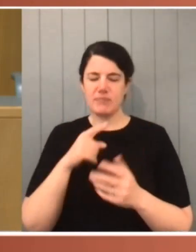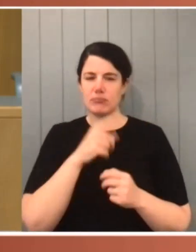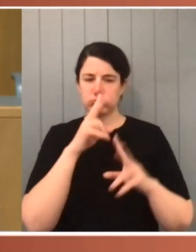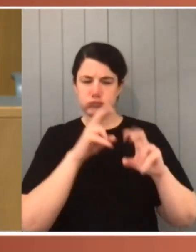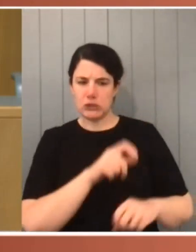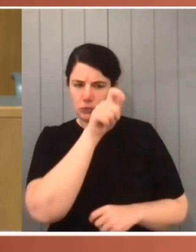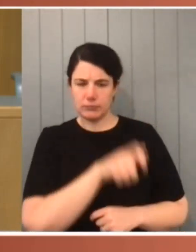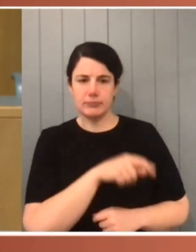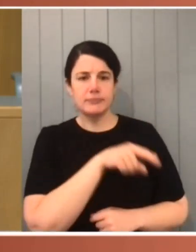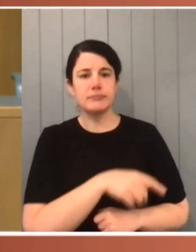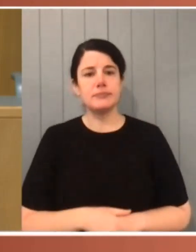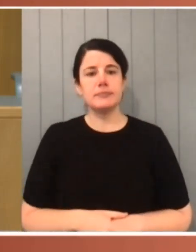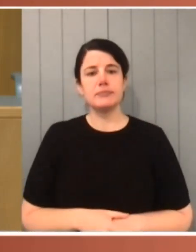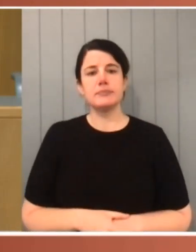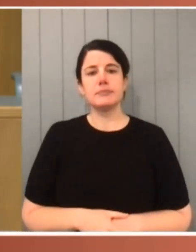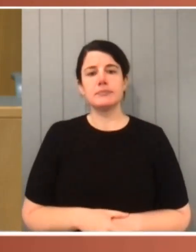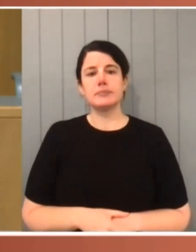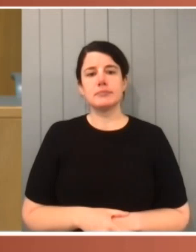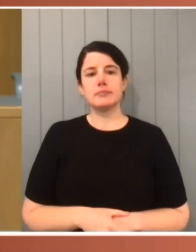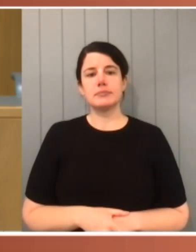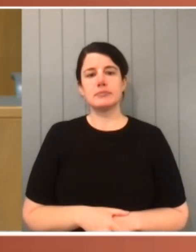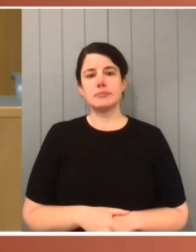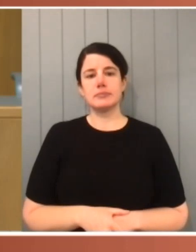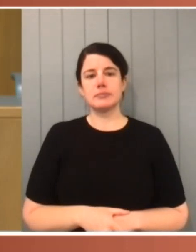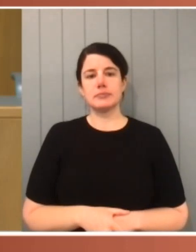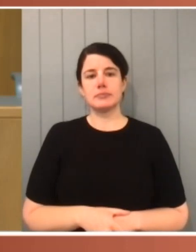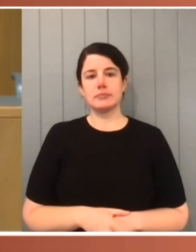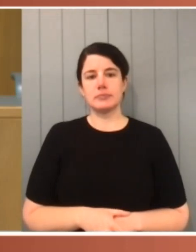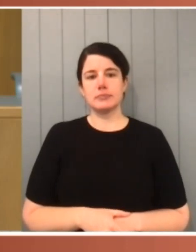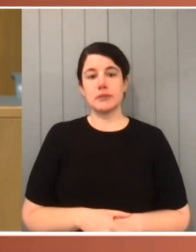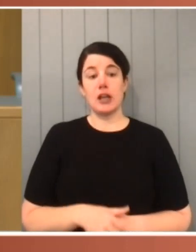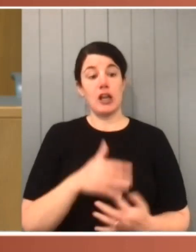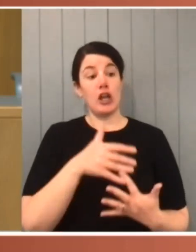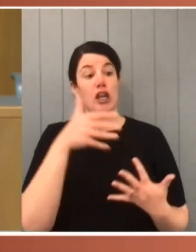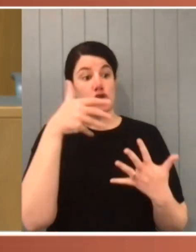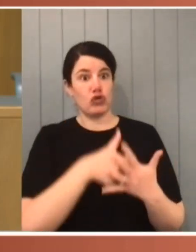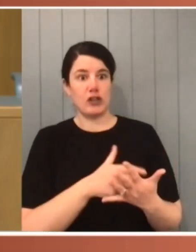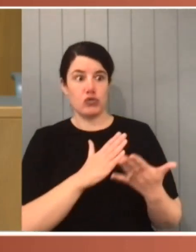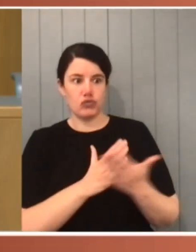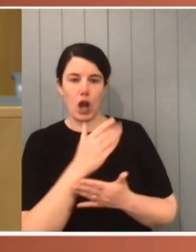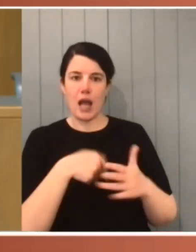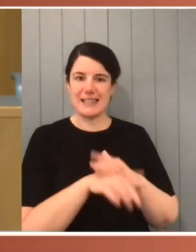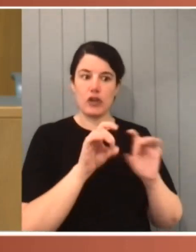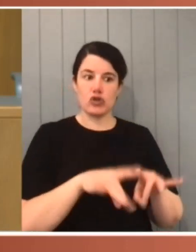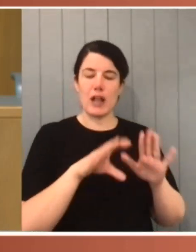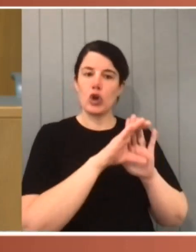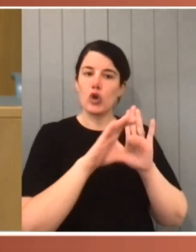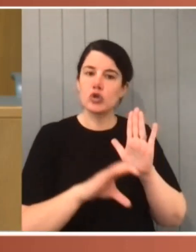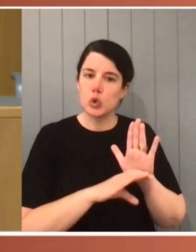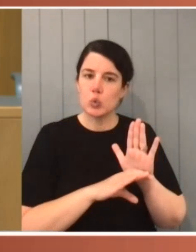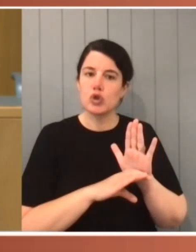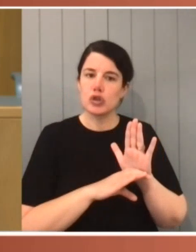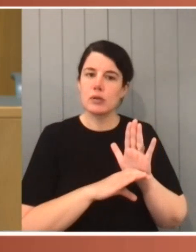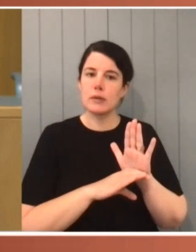Hill, quote, the absence of entrenched rights in the Australian Constitution reflected the belief on the part of the framers that